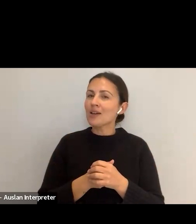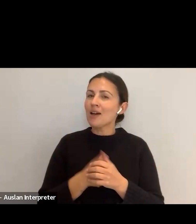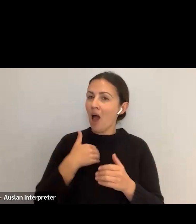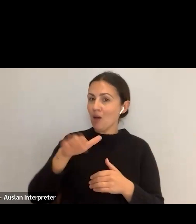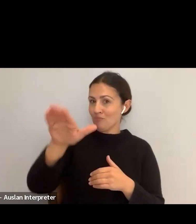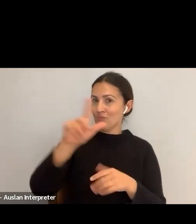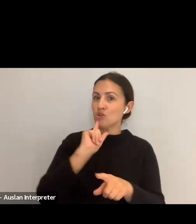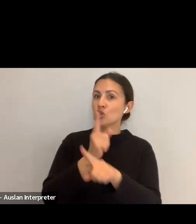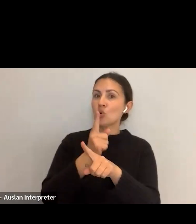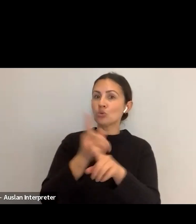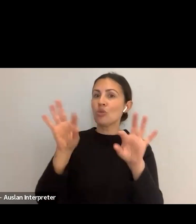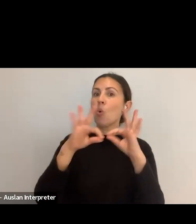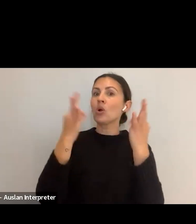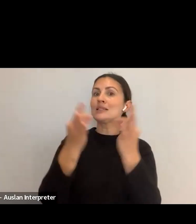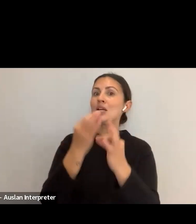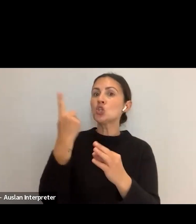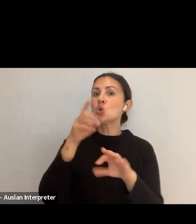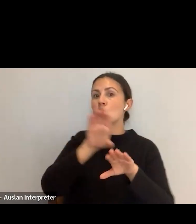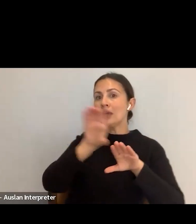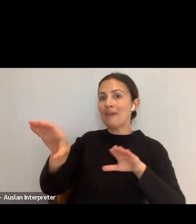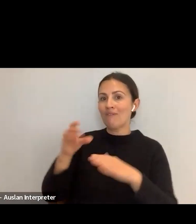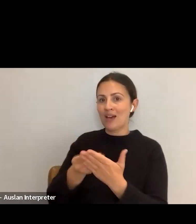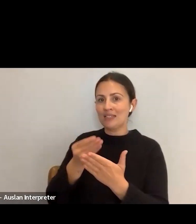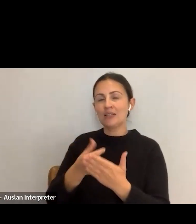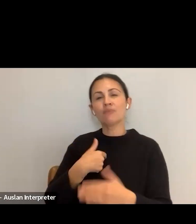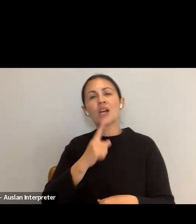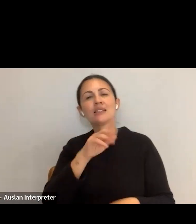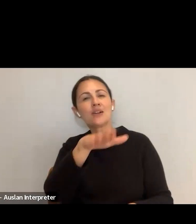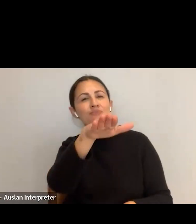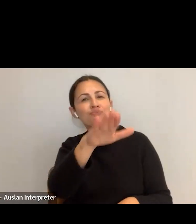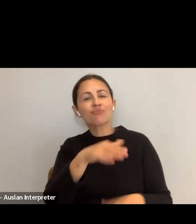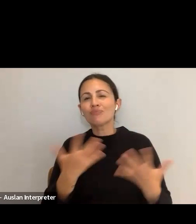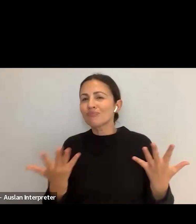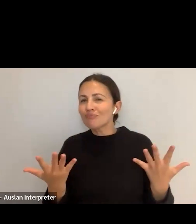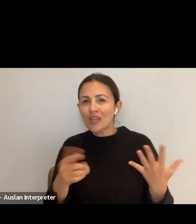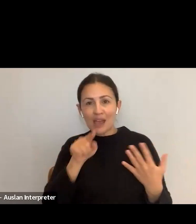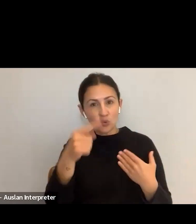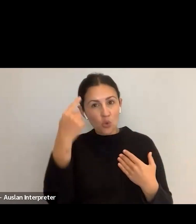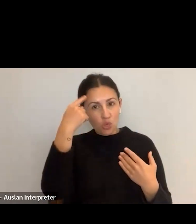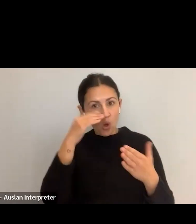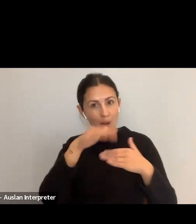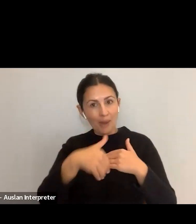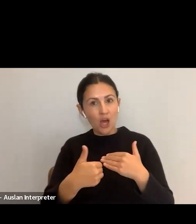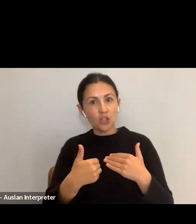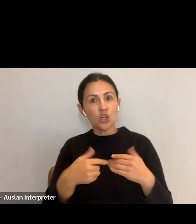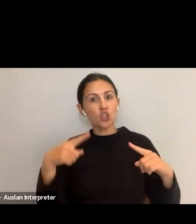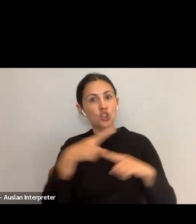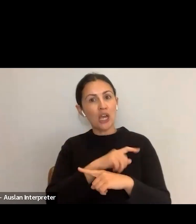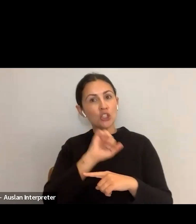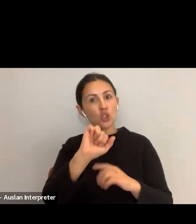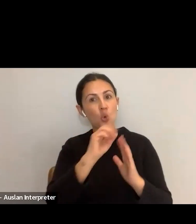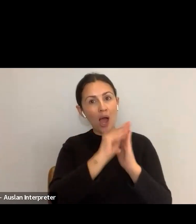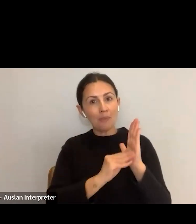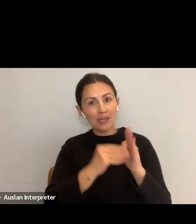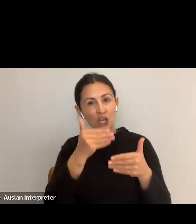is rethink the way that you're approaching the public when it comes to, you know, issuing grants. Who is